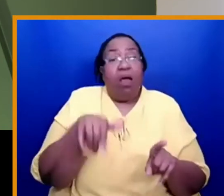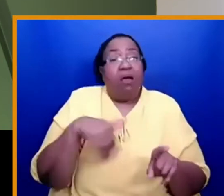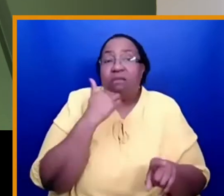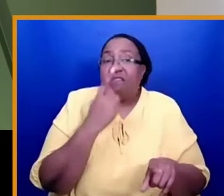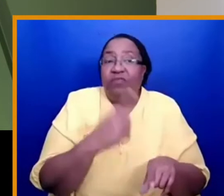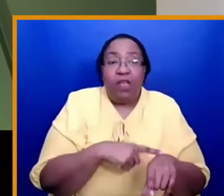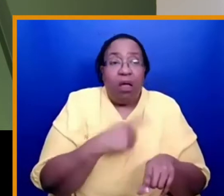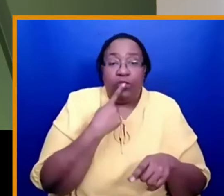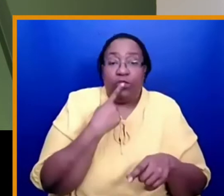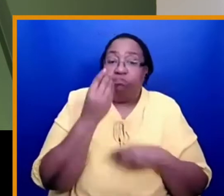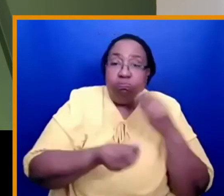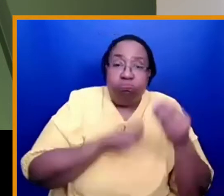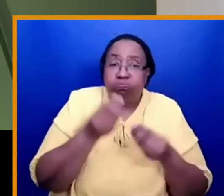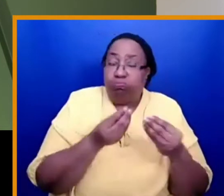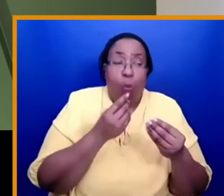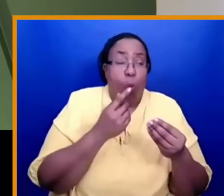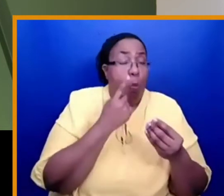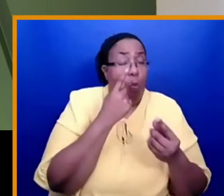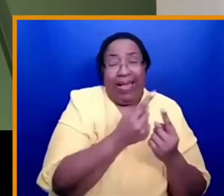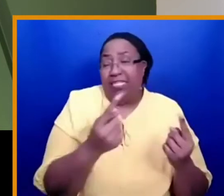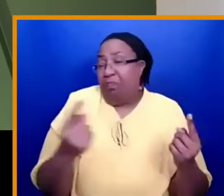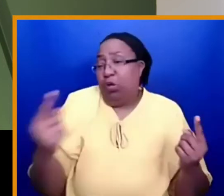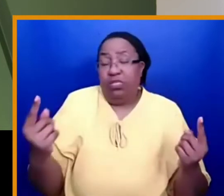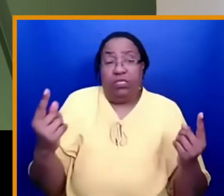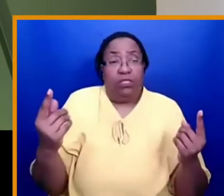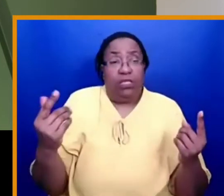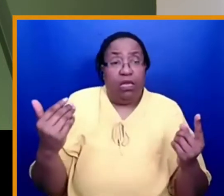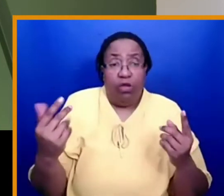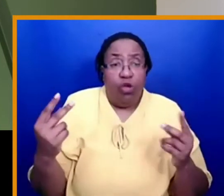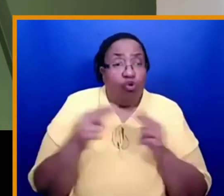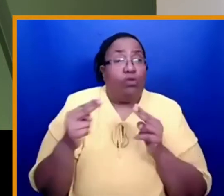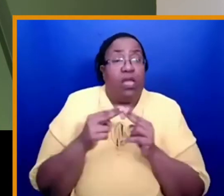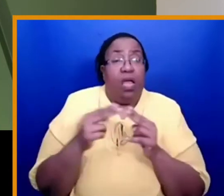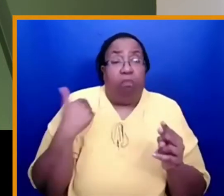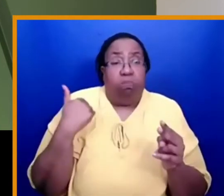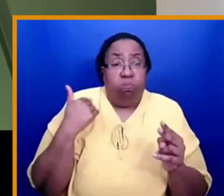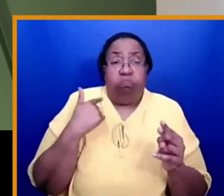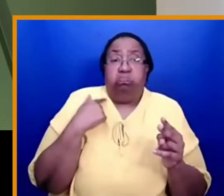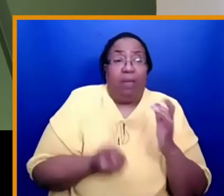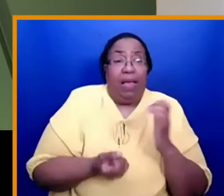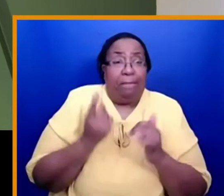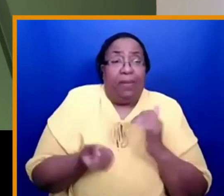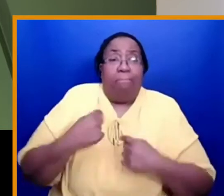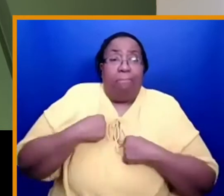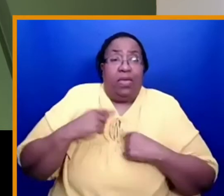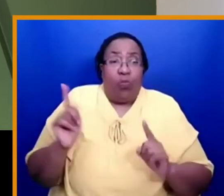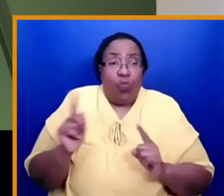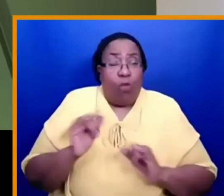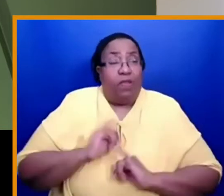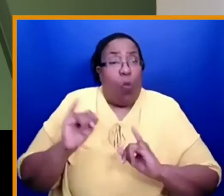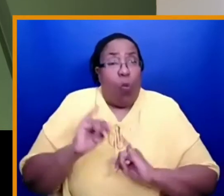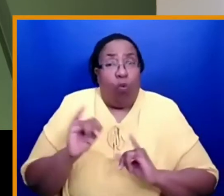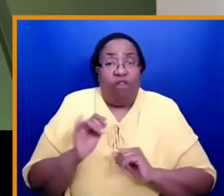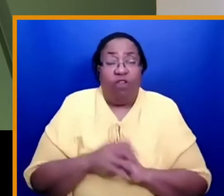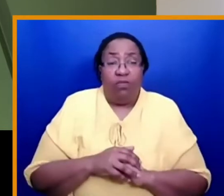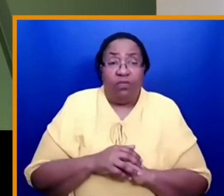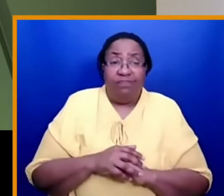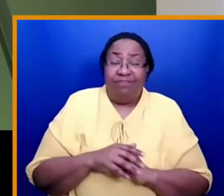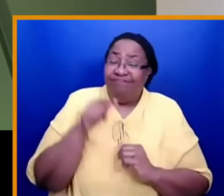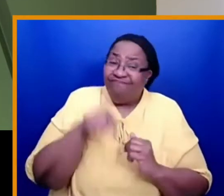every struggling constituent that's got in touch with me, because we'd be here for the rest of today. The measures in this motion are detailed and they